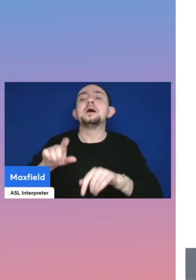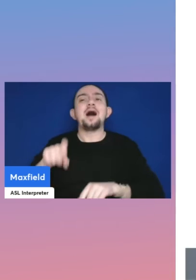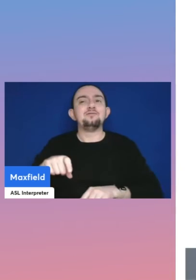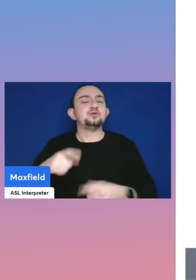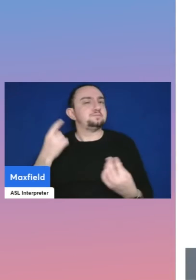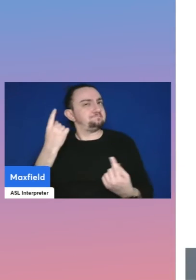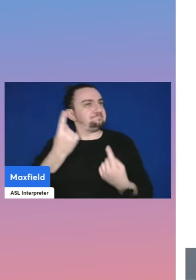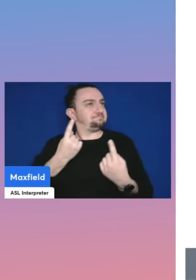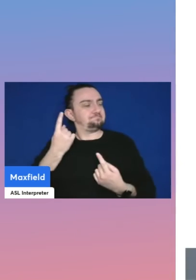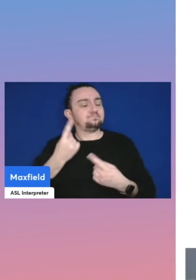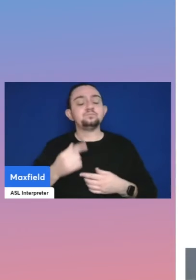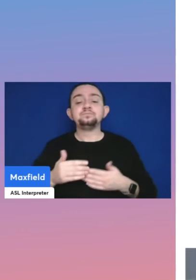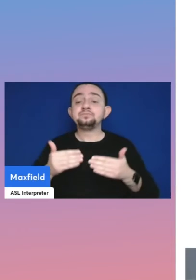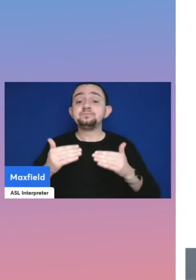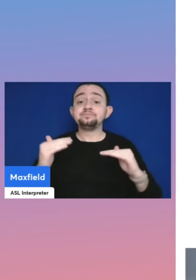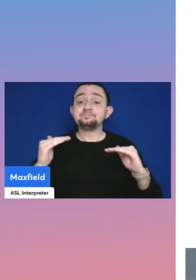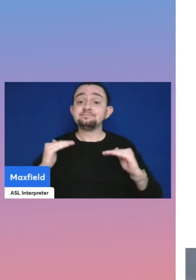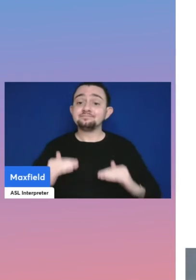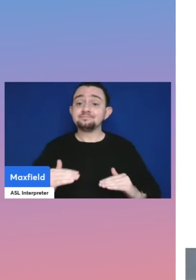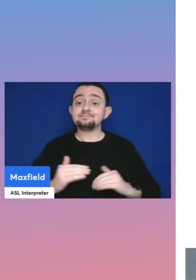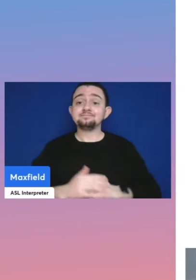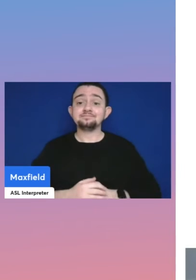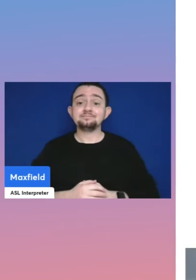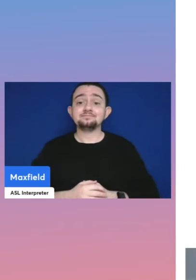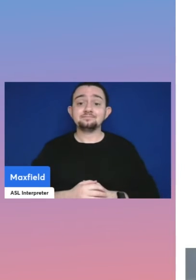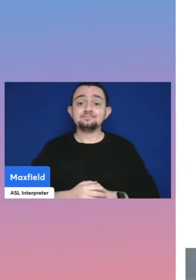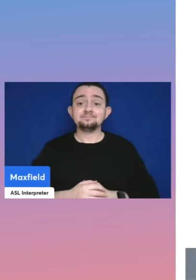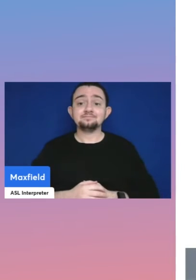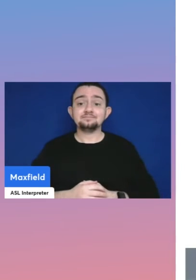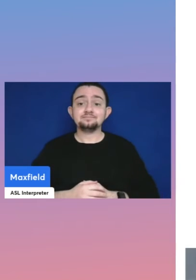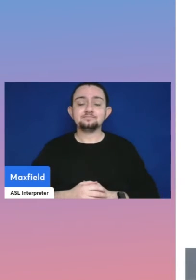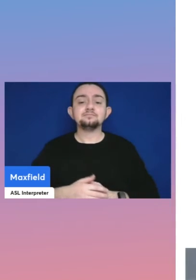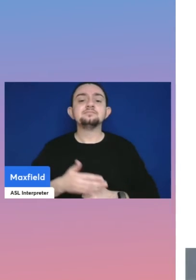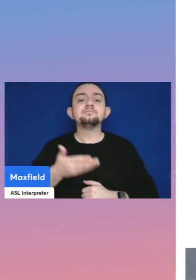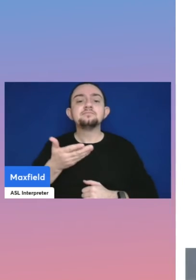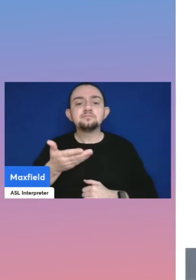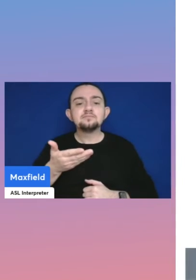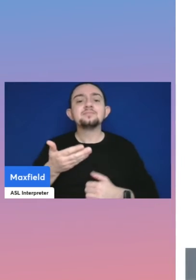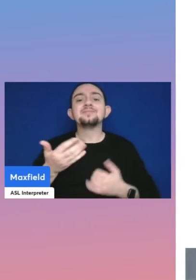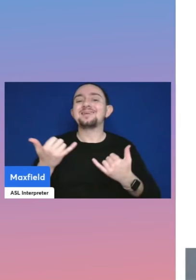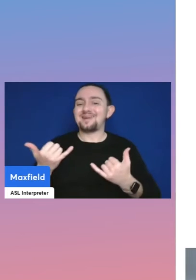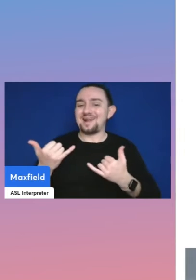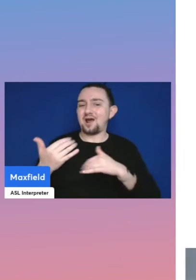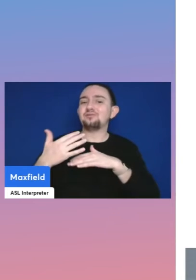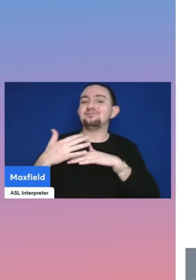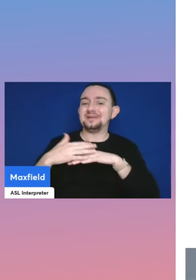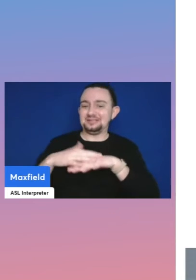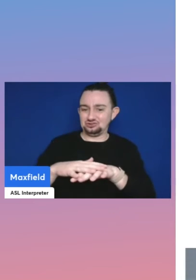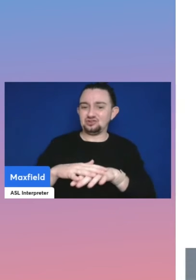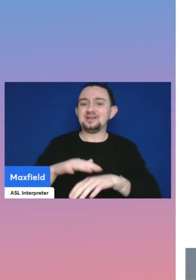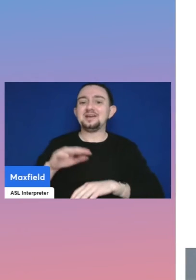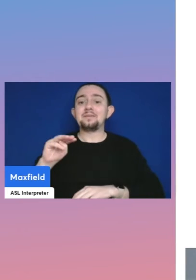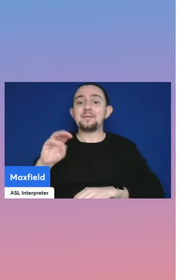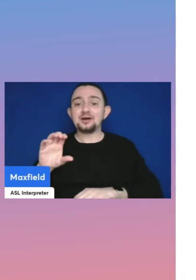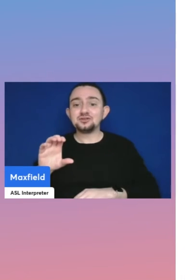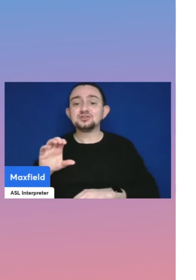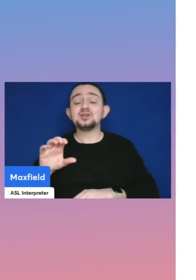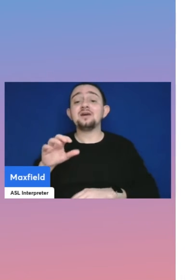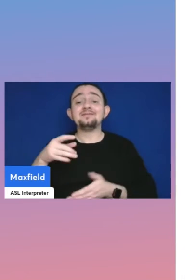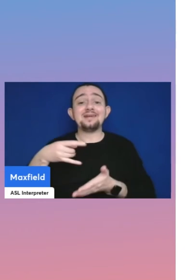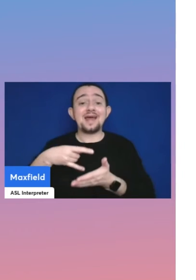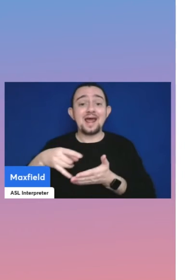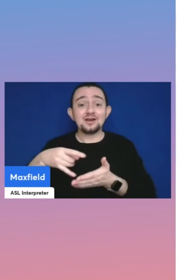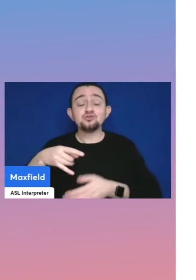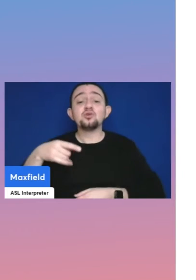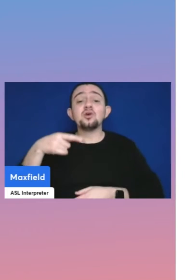Moving on, Elif. Okay, and now would be integrating Microsoft Entra ID, the former Microsoft